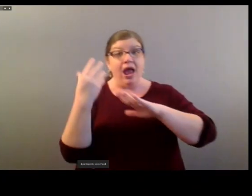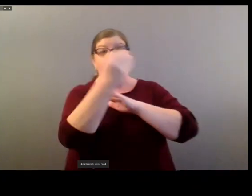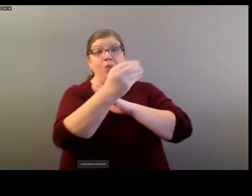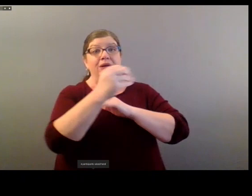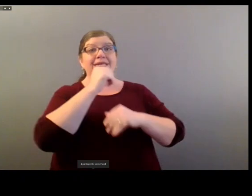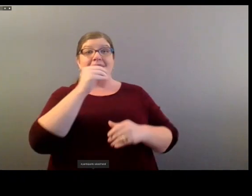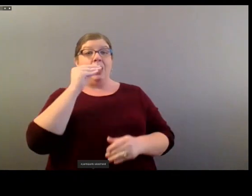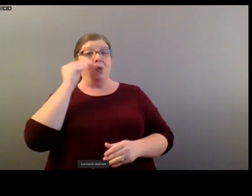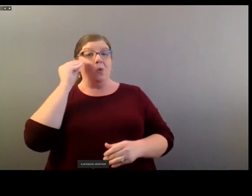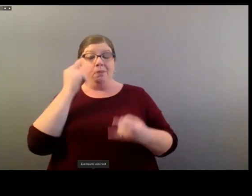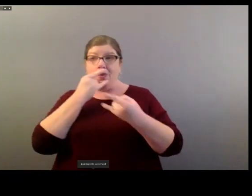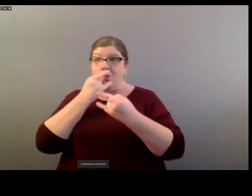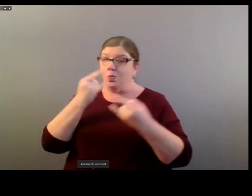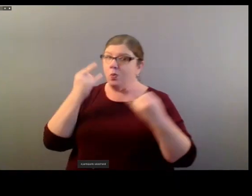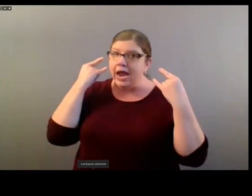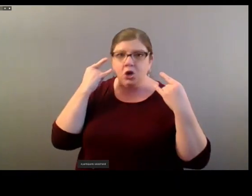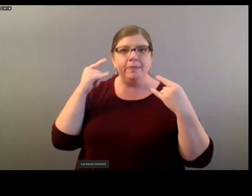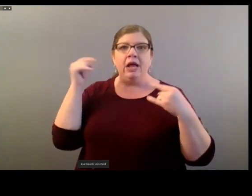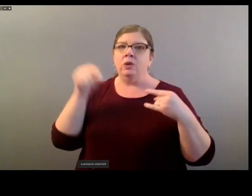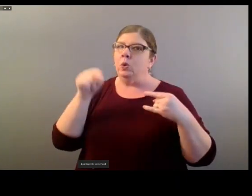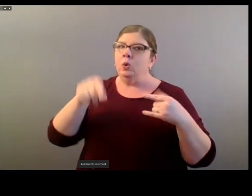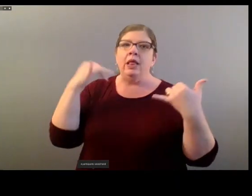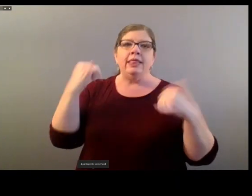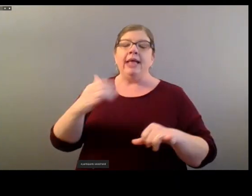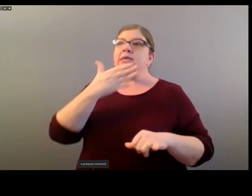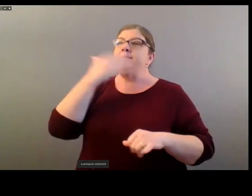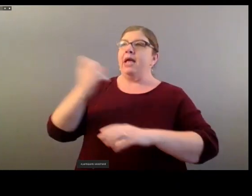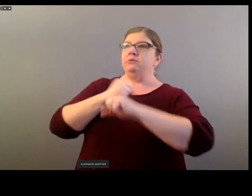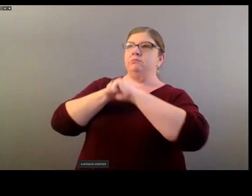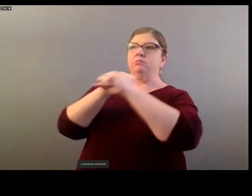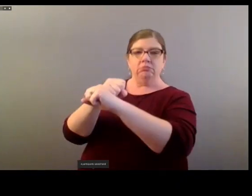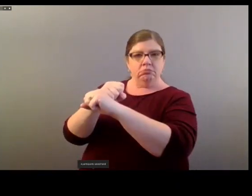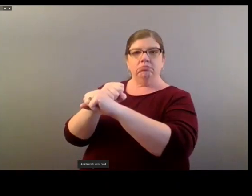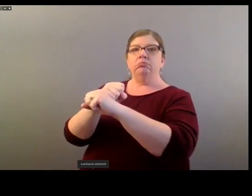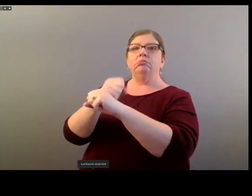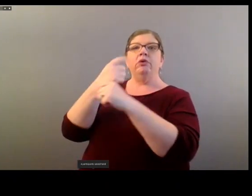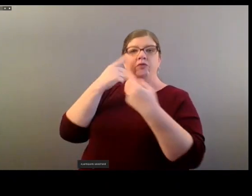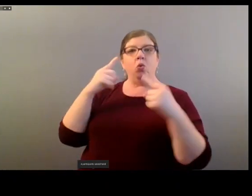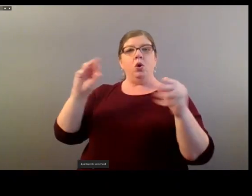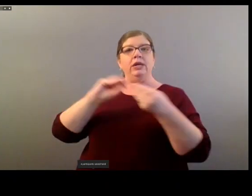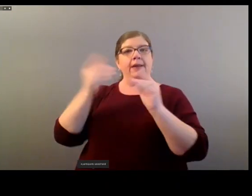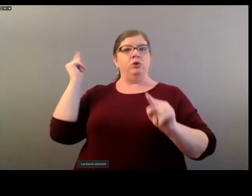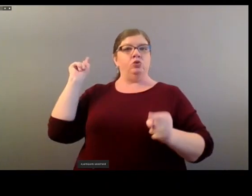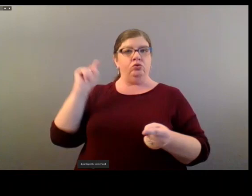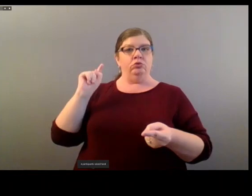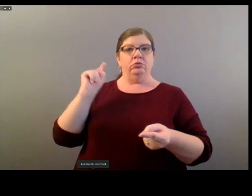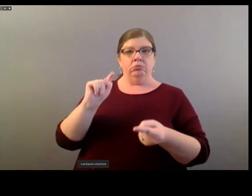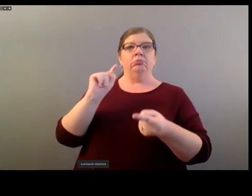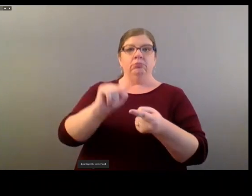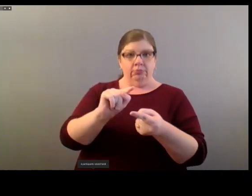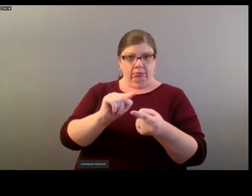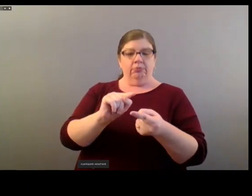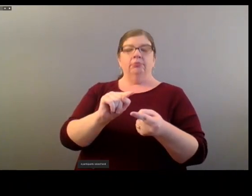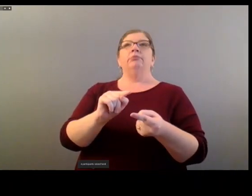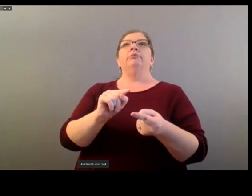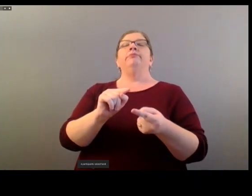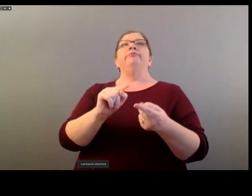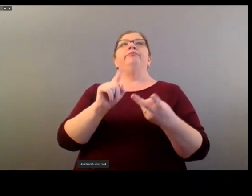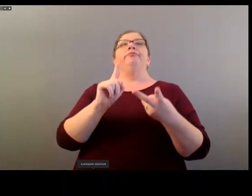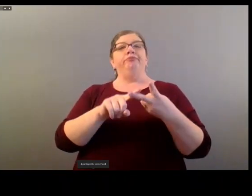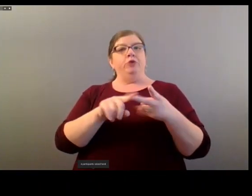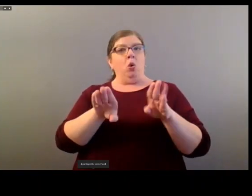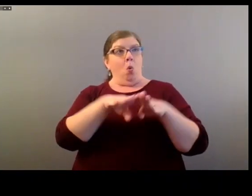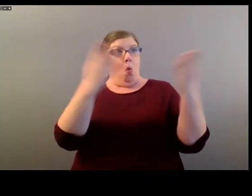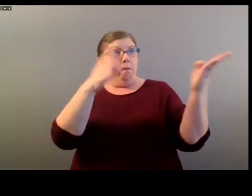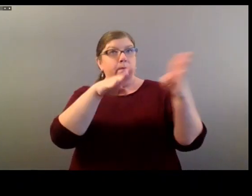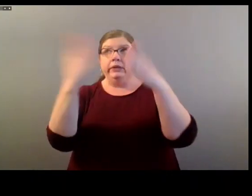home, wear your mask. That is really our best ticket to getting these numbers down, open up more